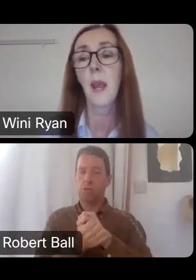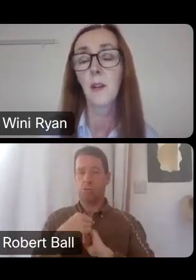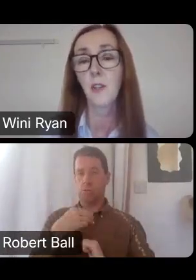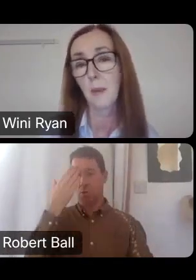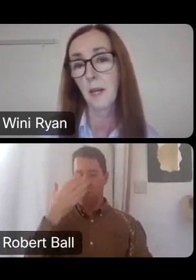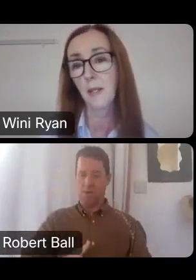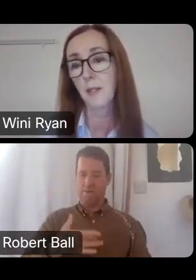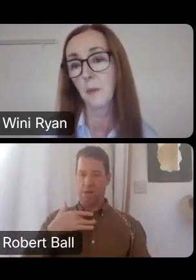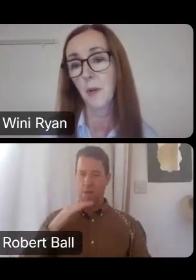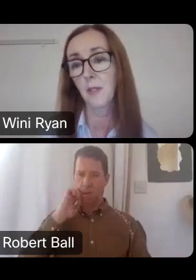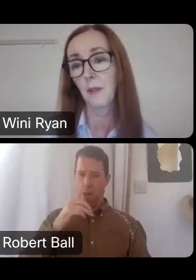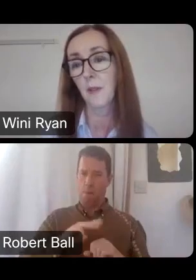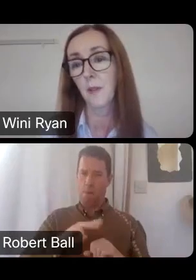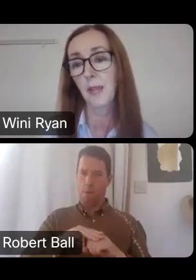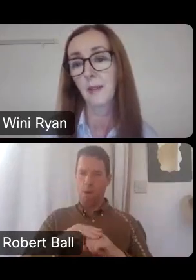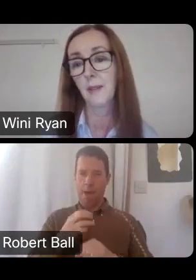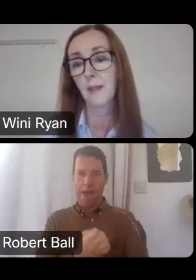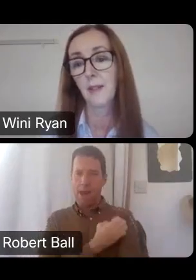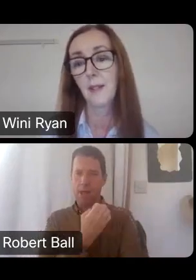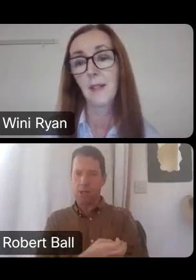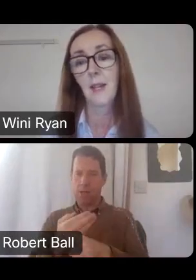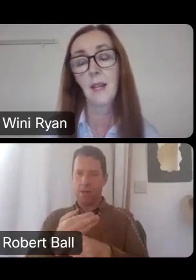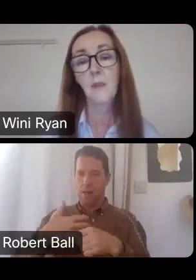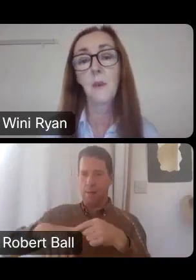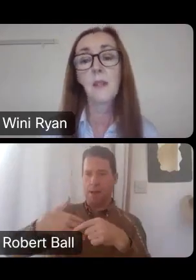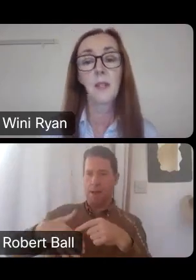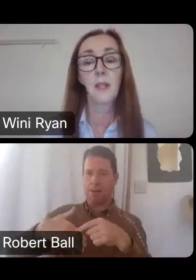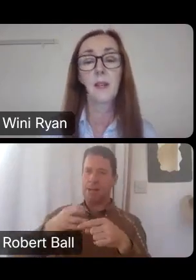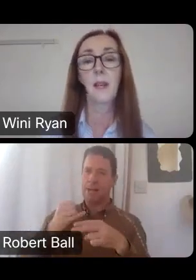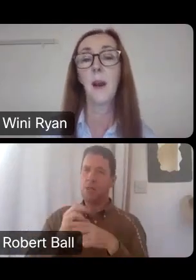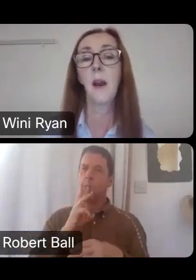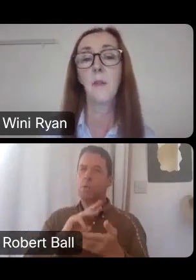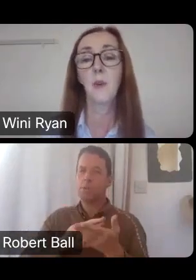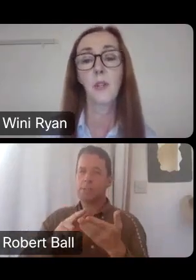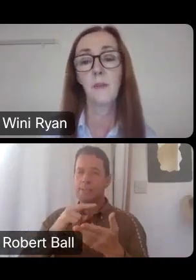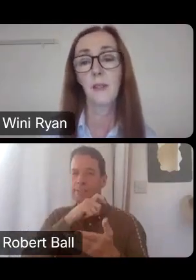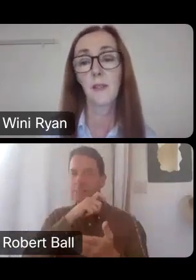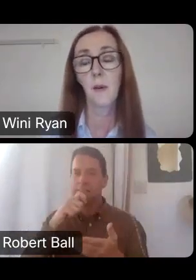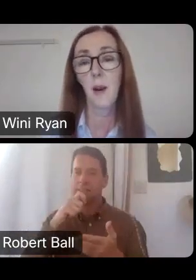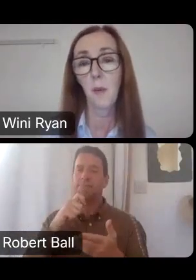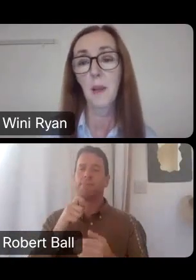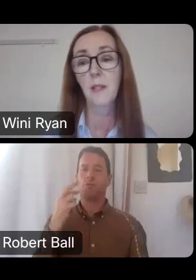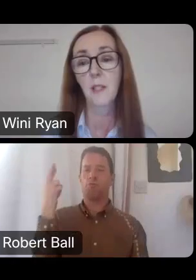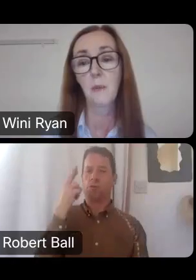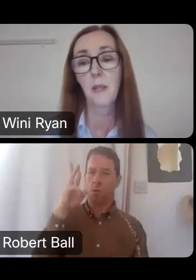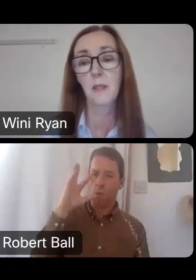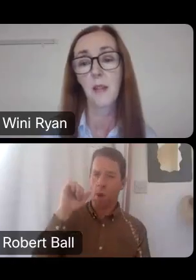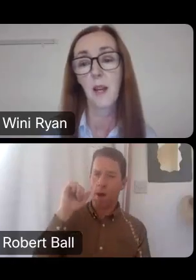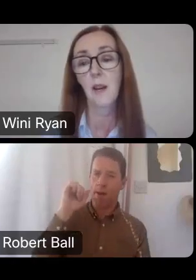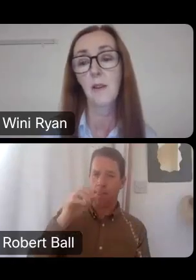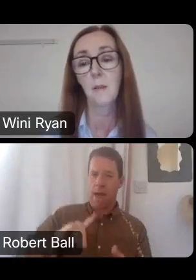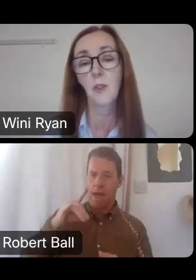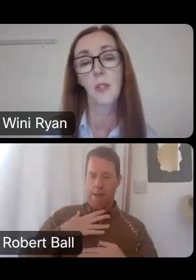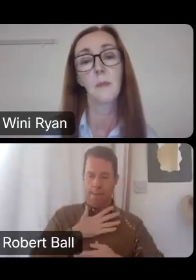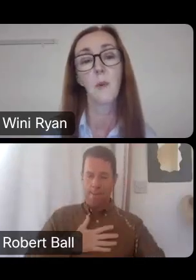more energy behind the words that they're saying. And reasoning, high emotion affects our ability to reason. The